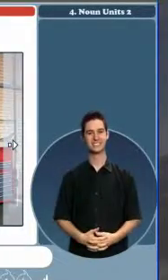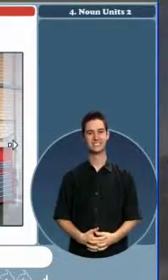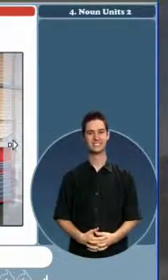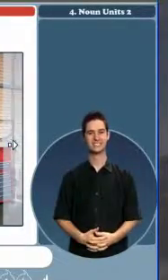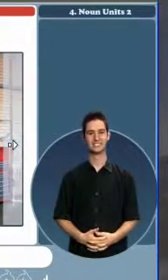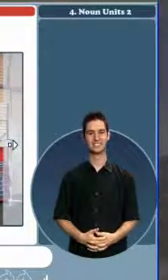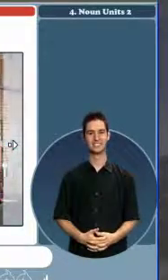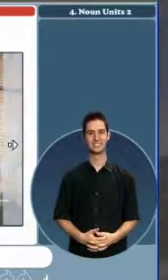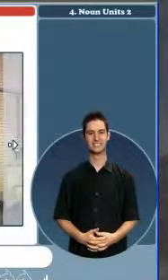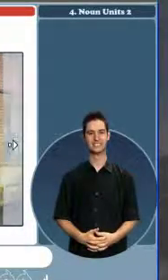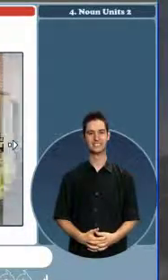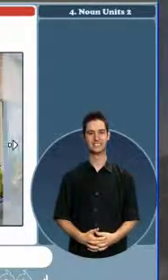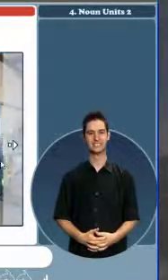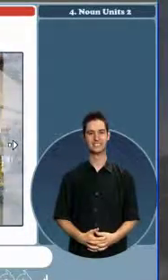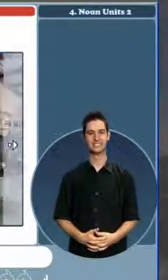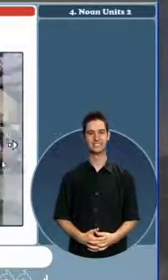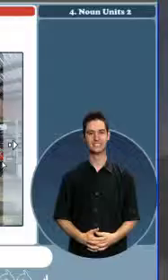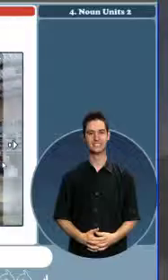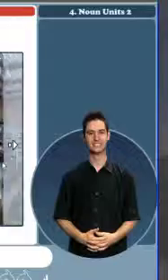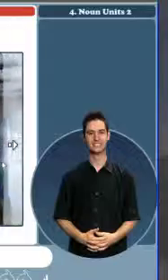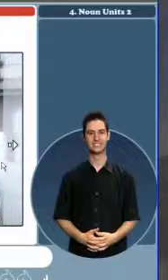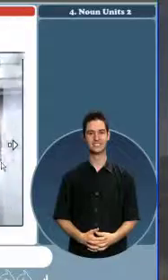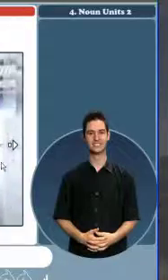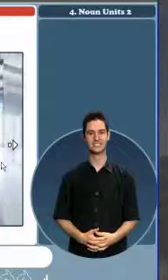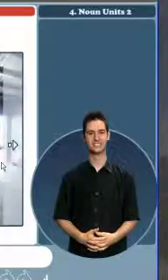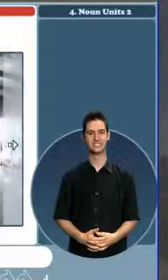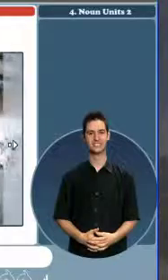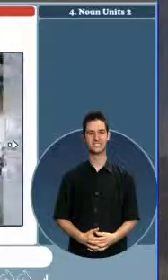That's great!